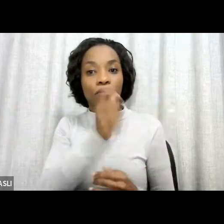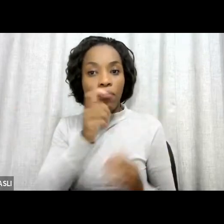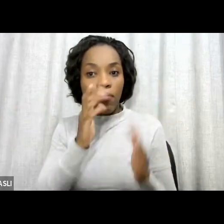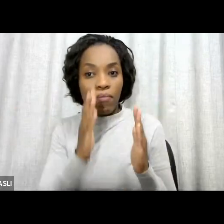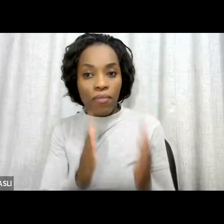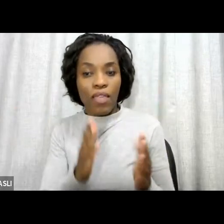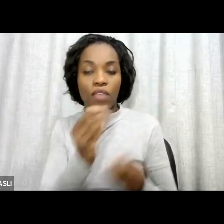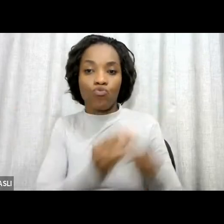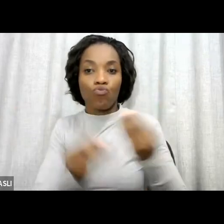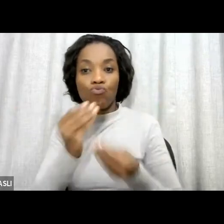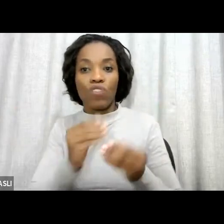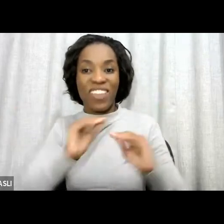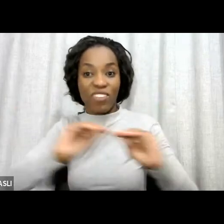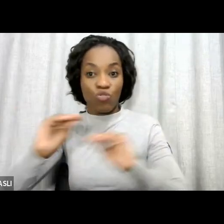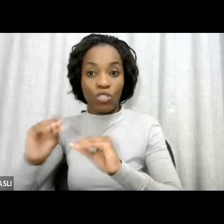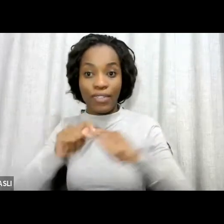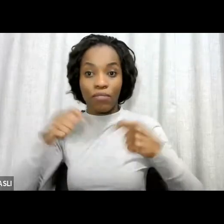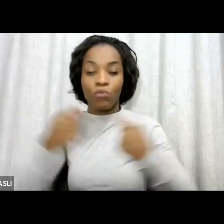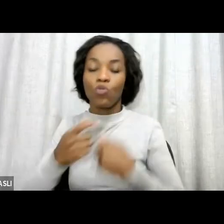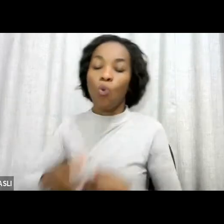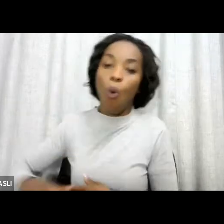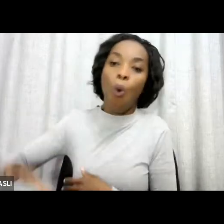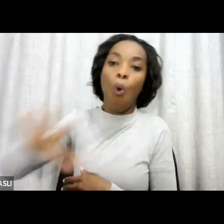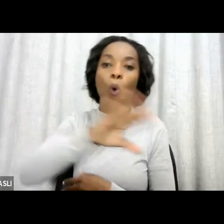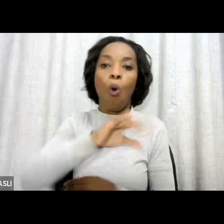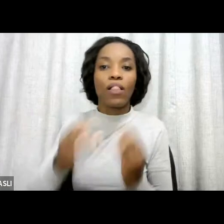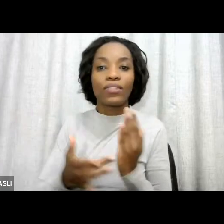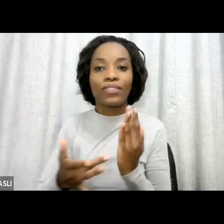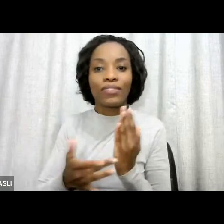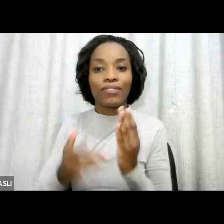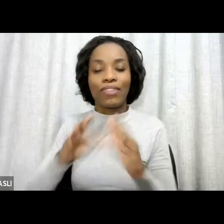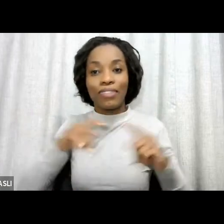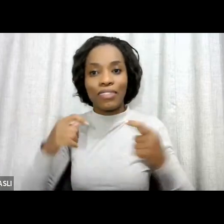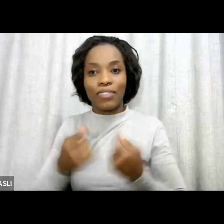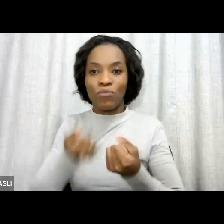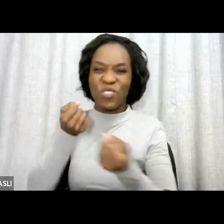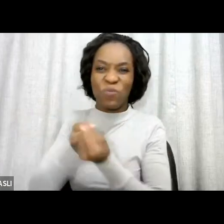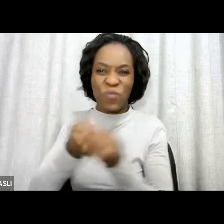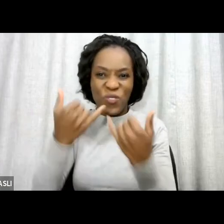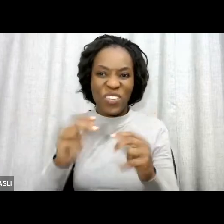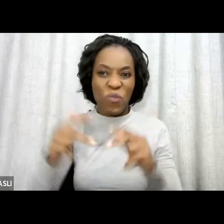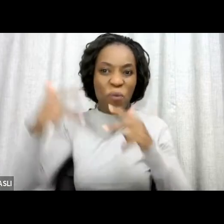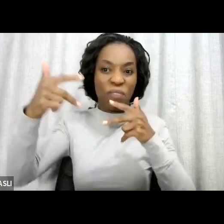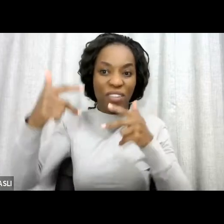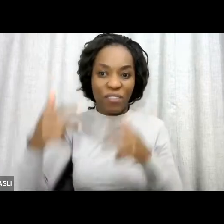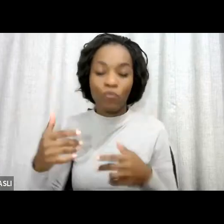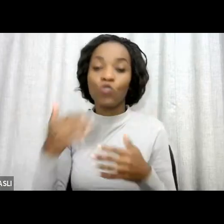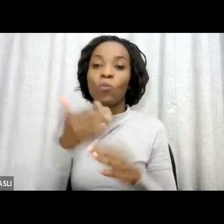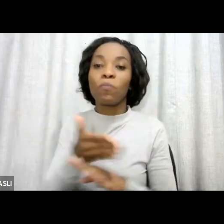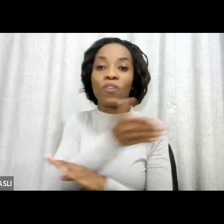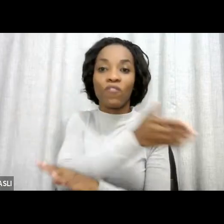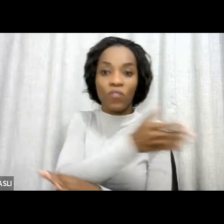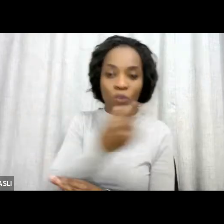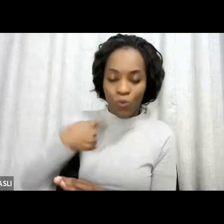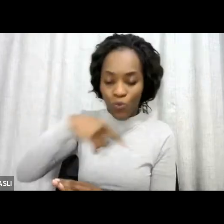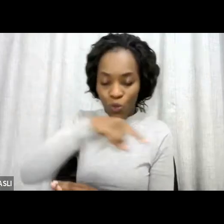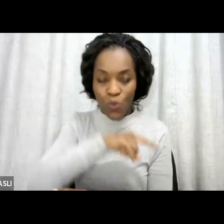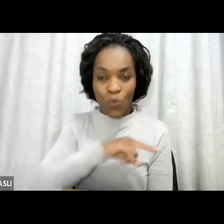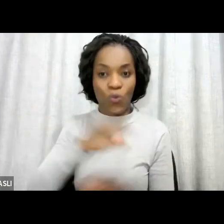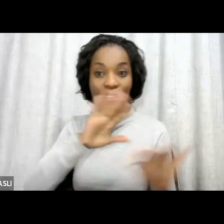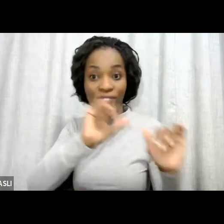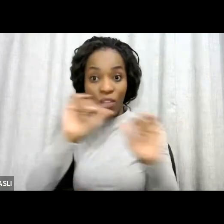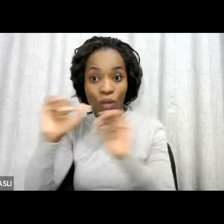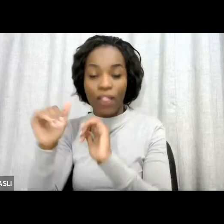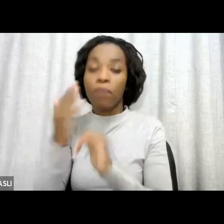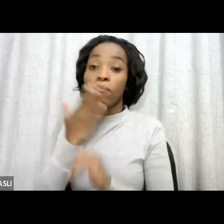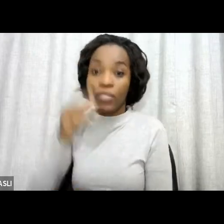and everyone in the technical team that has supported today's webinar. Before we bid each other farewell, please remember, as soon as